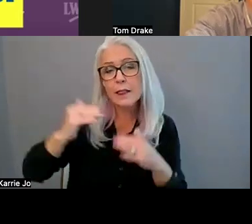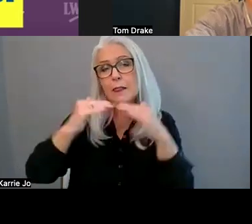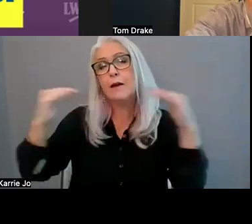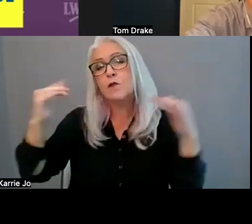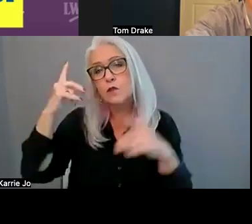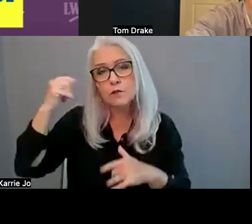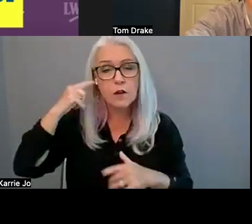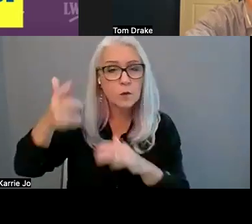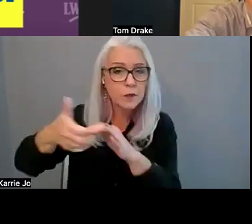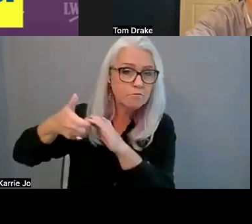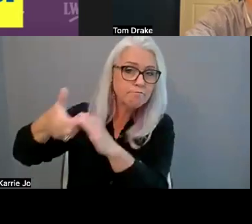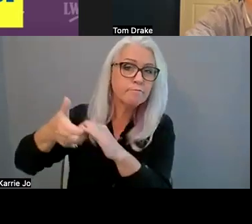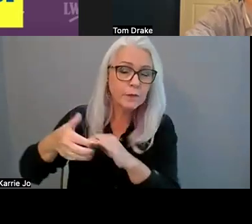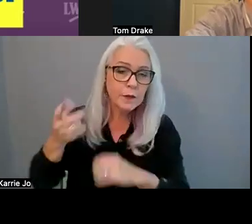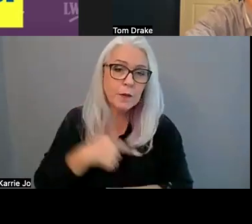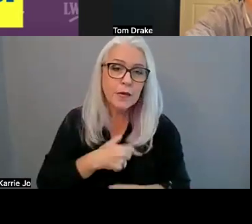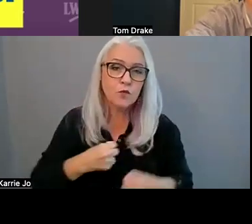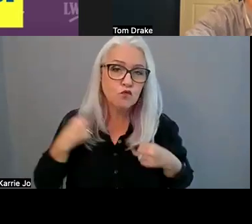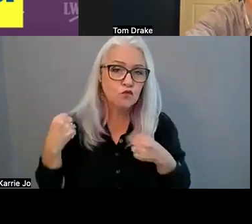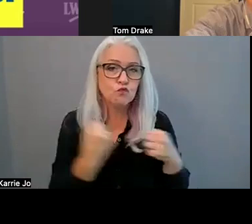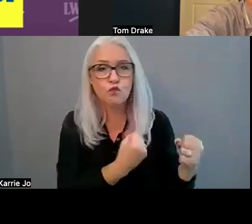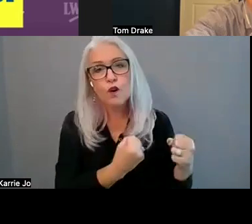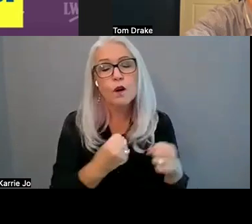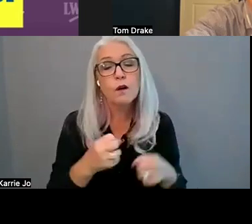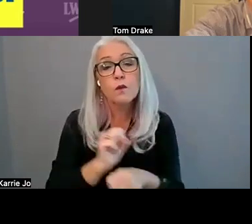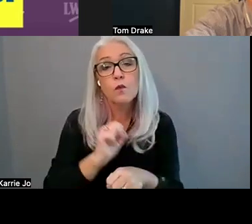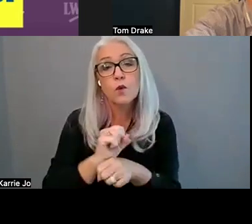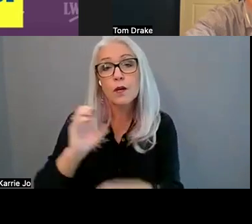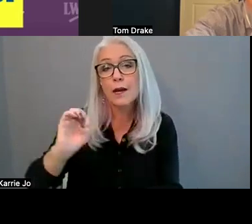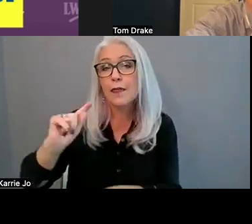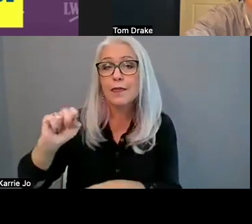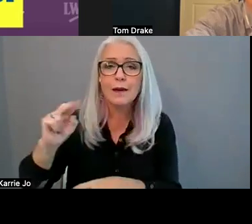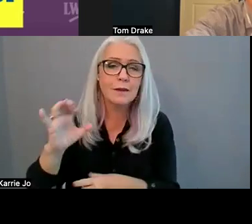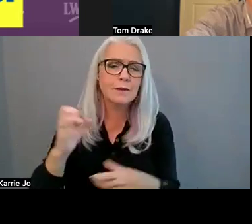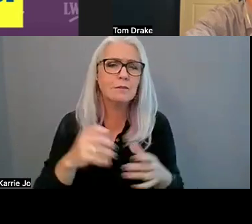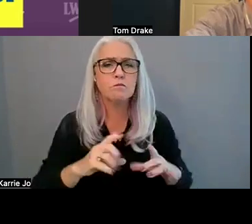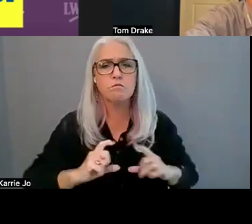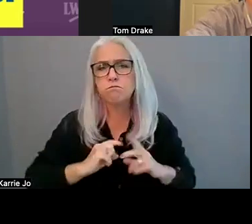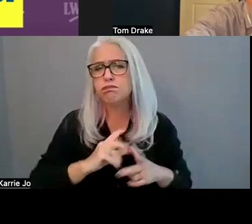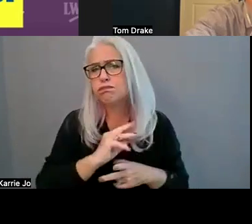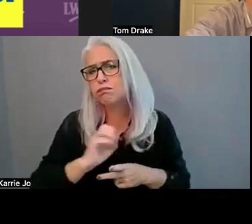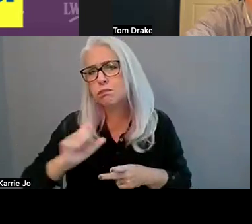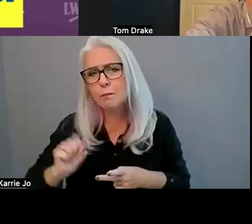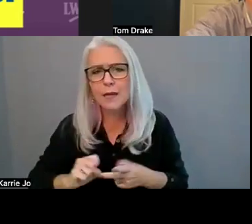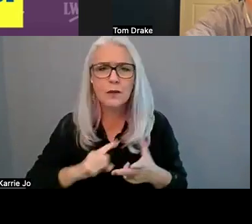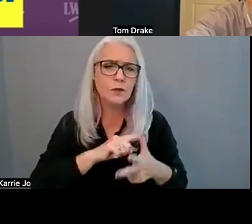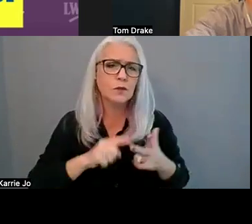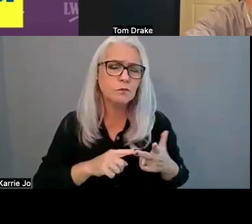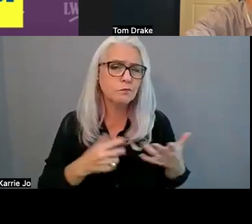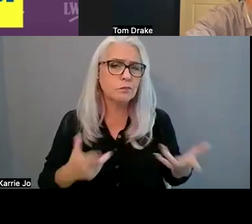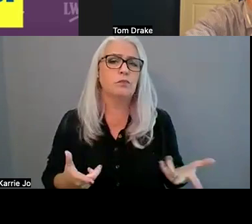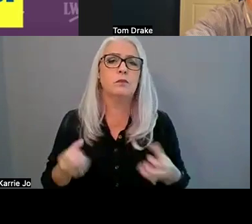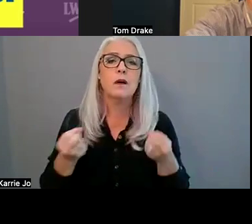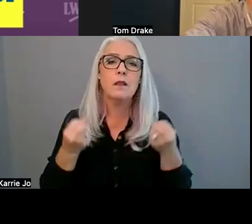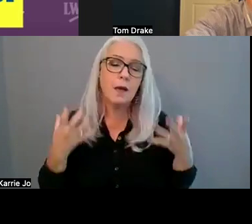with. My strong work ethic has garnered me promotions, medals, recognition all throughout my government